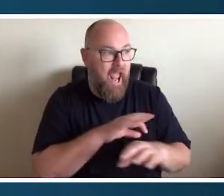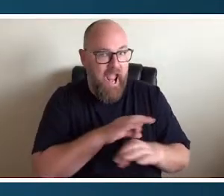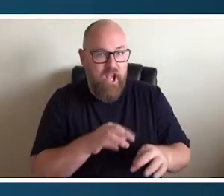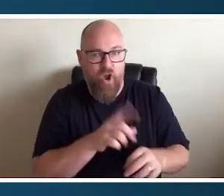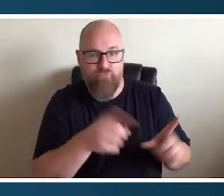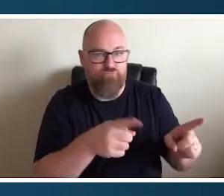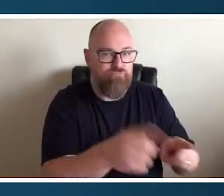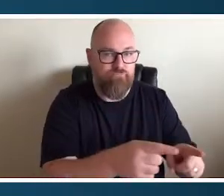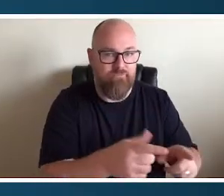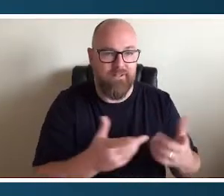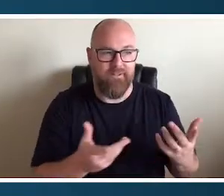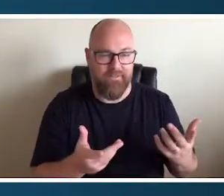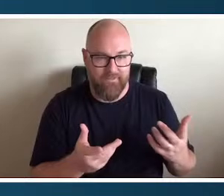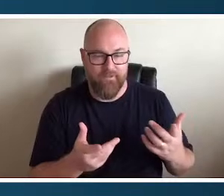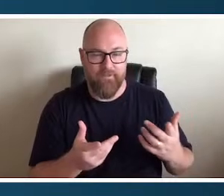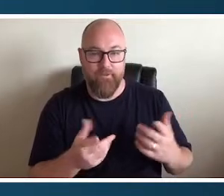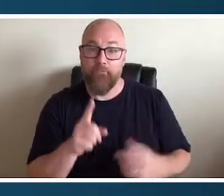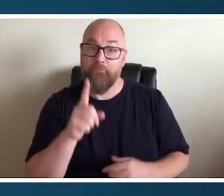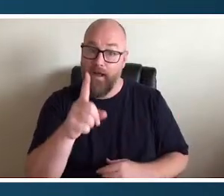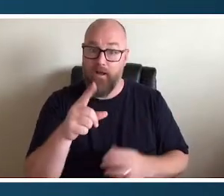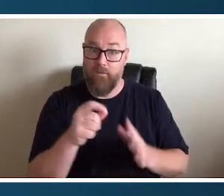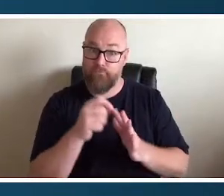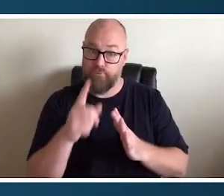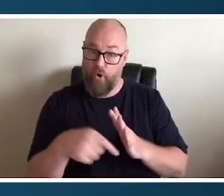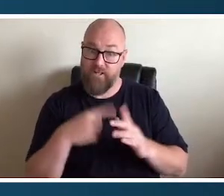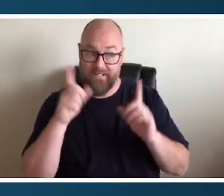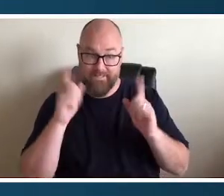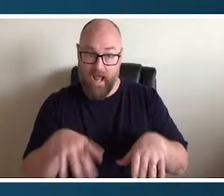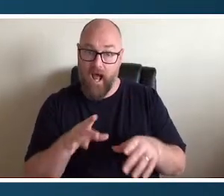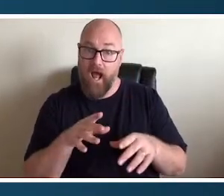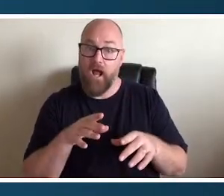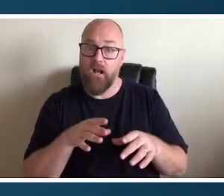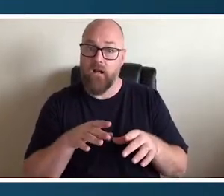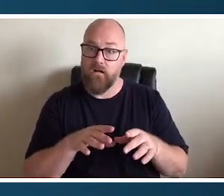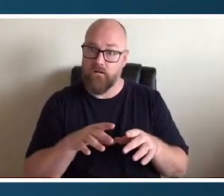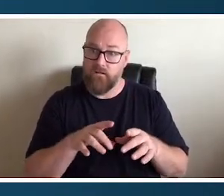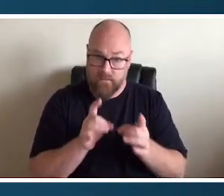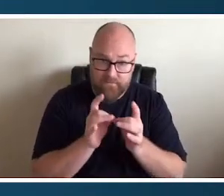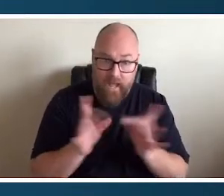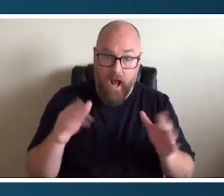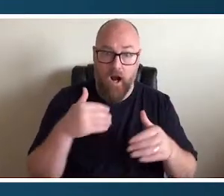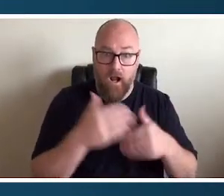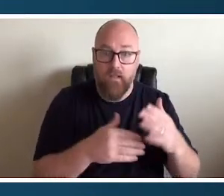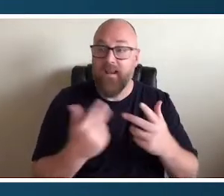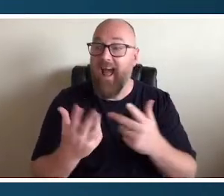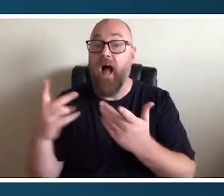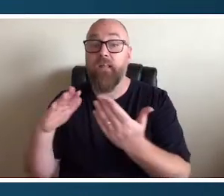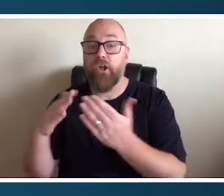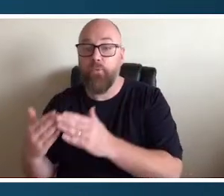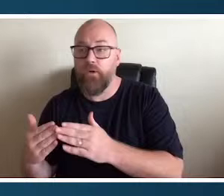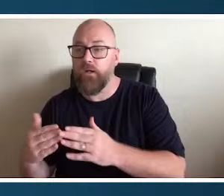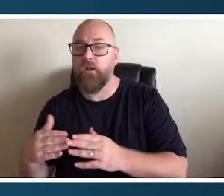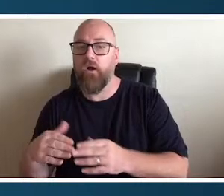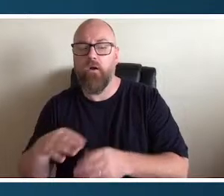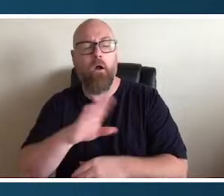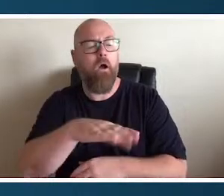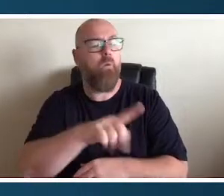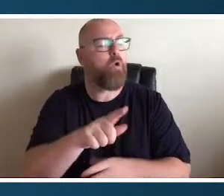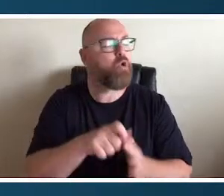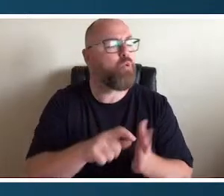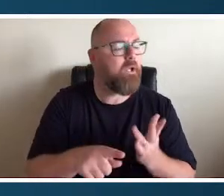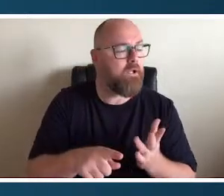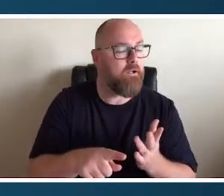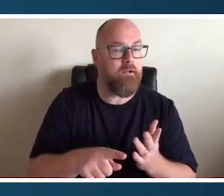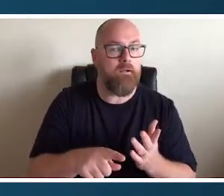when those projects take off, and another community might come along and say, huh, what are you doing? The possibility to